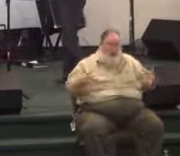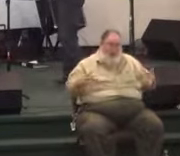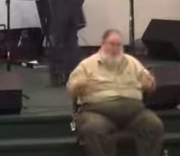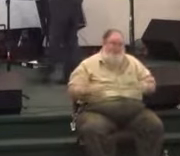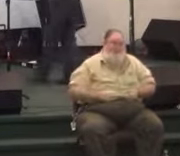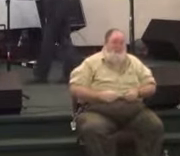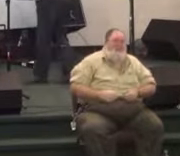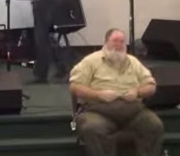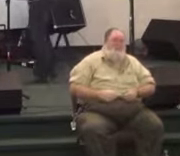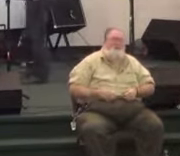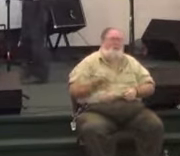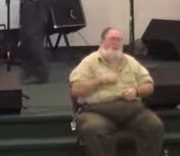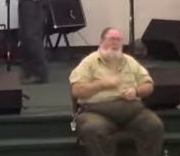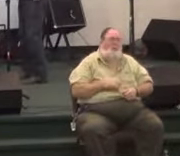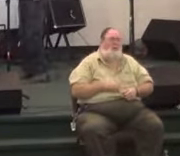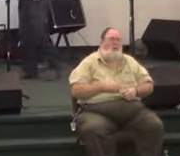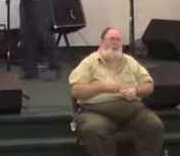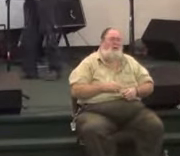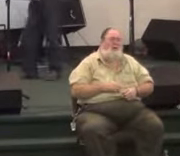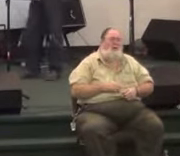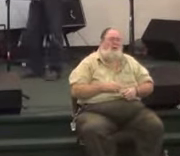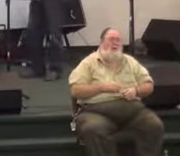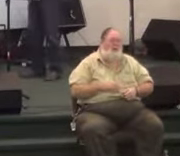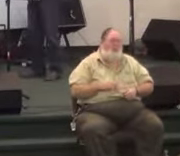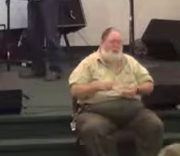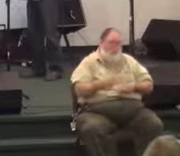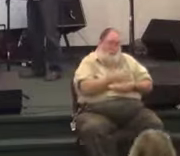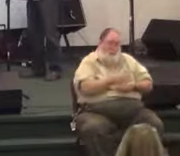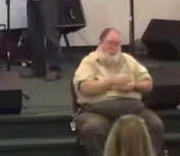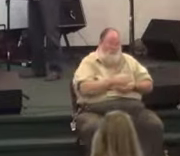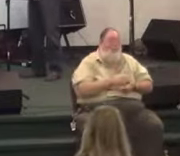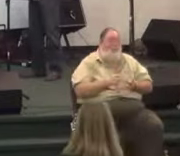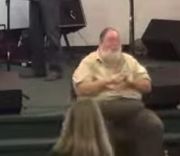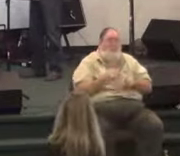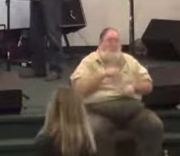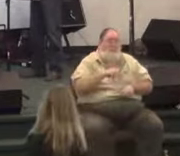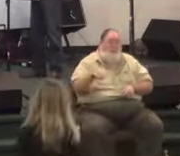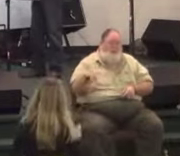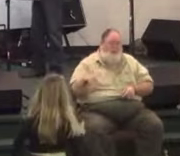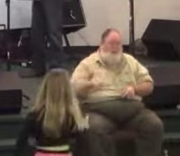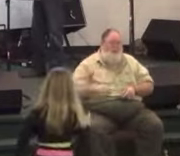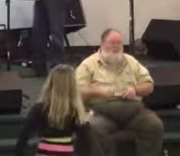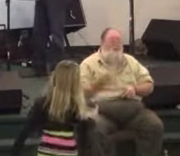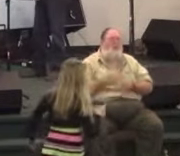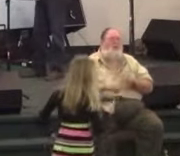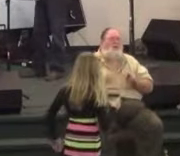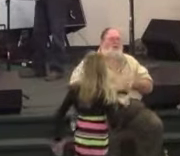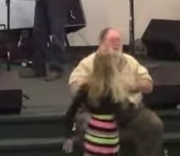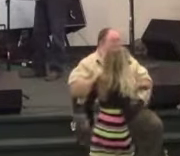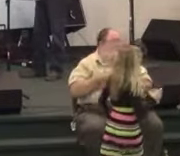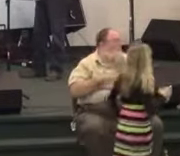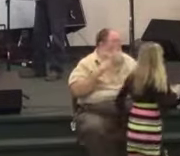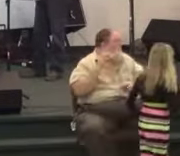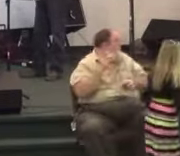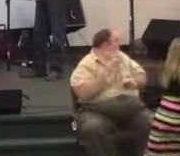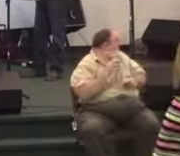Each man should give what he's decided in his heart to give, not reluctantly or under